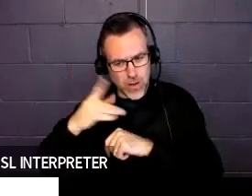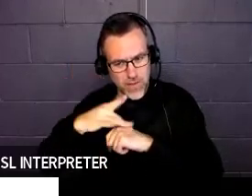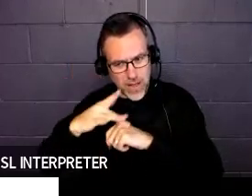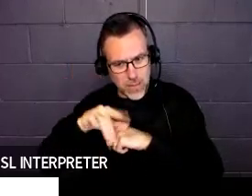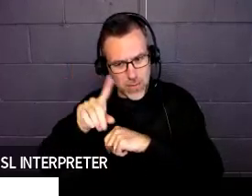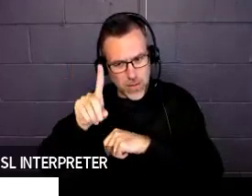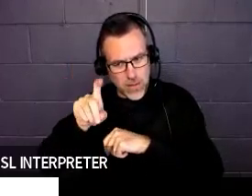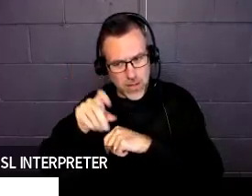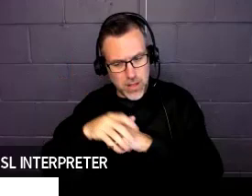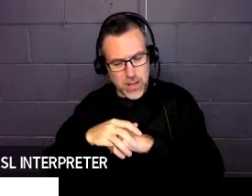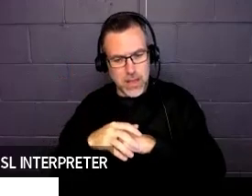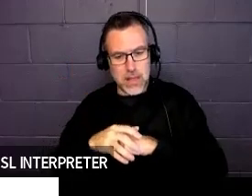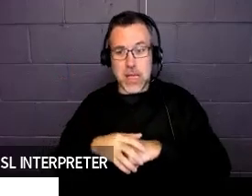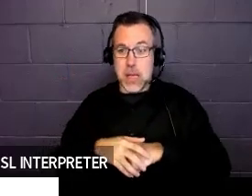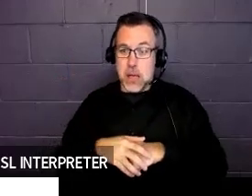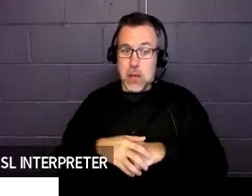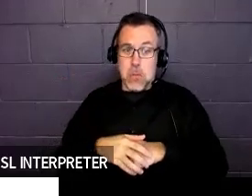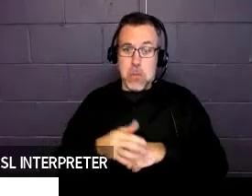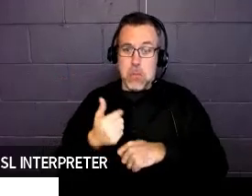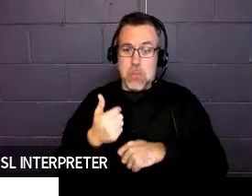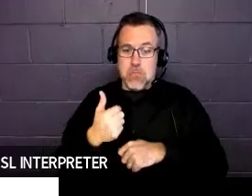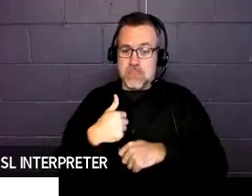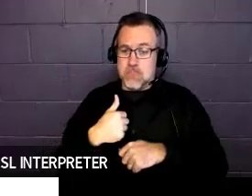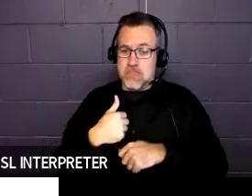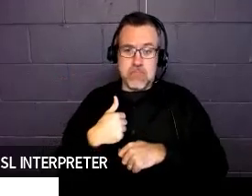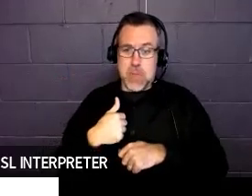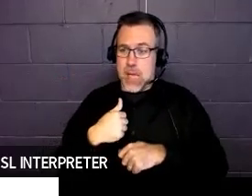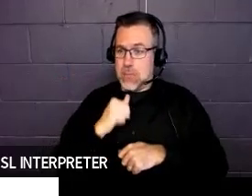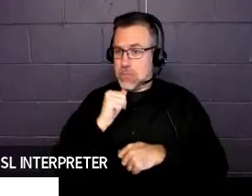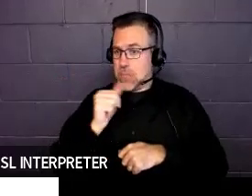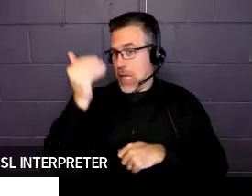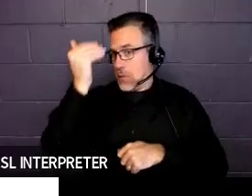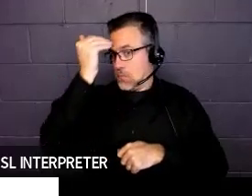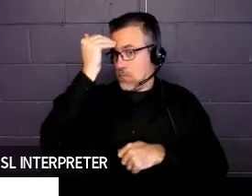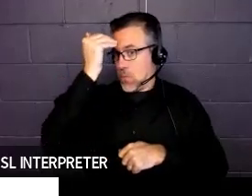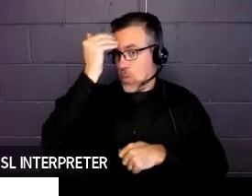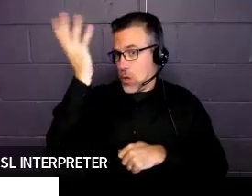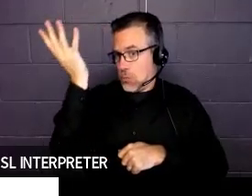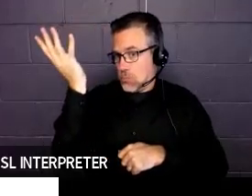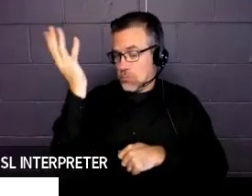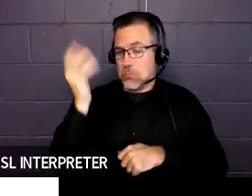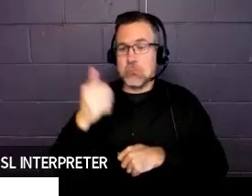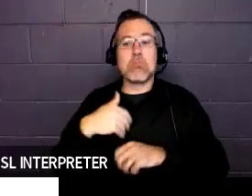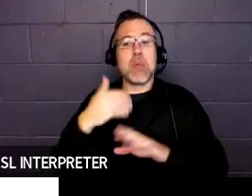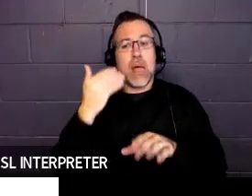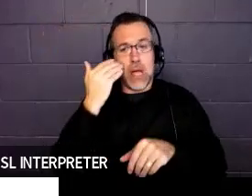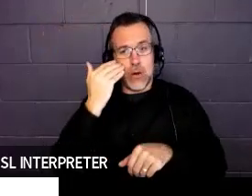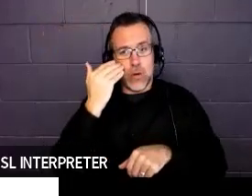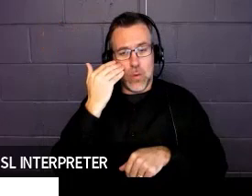I am not aware of IEP writing software. I know that there are